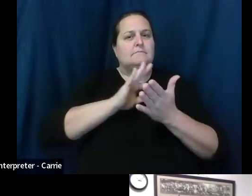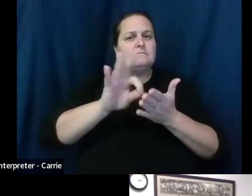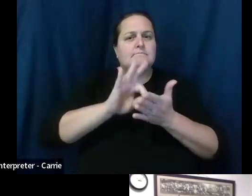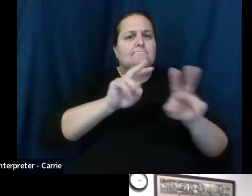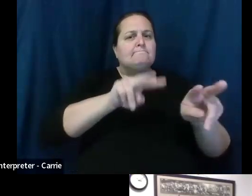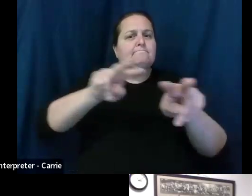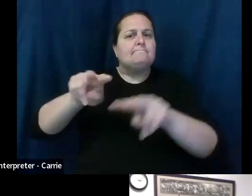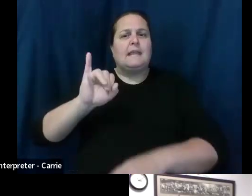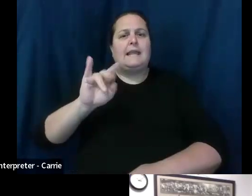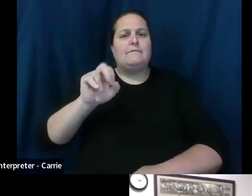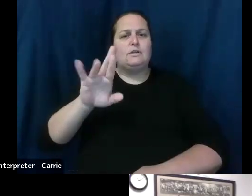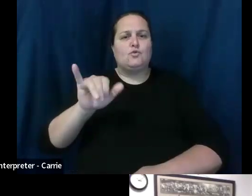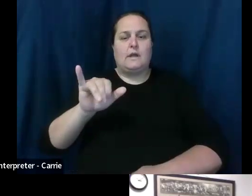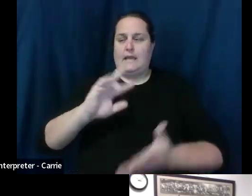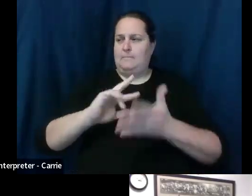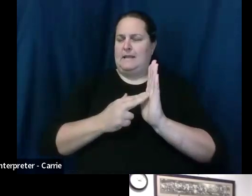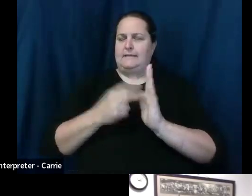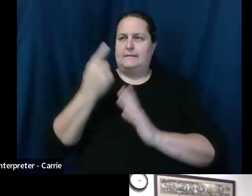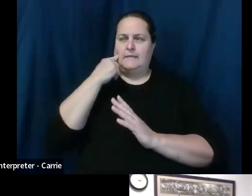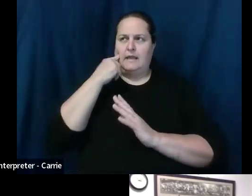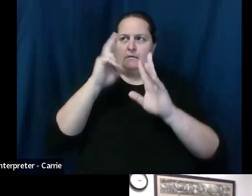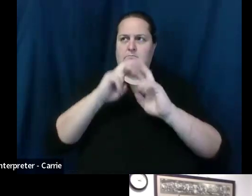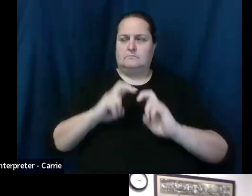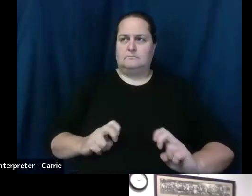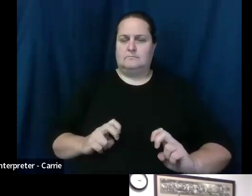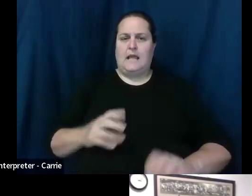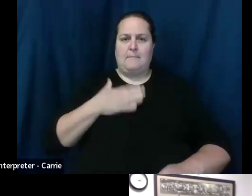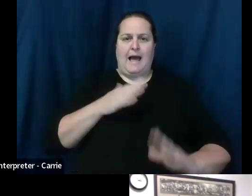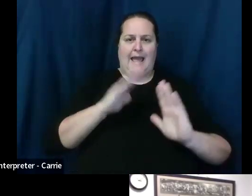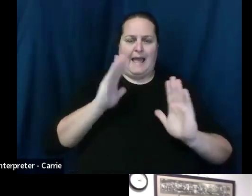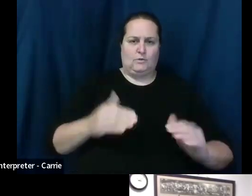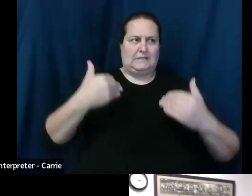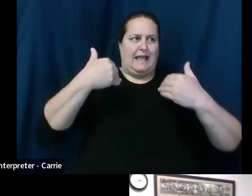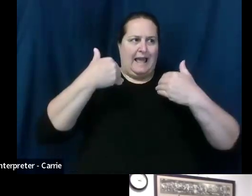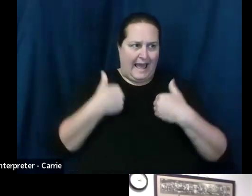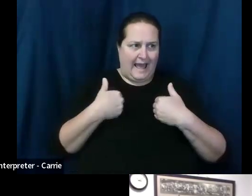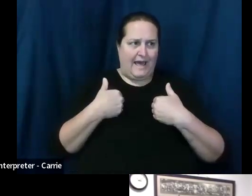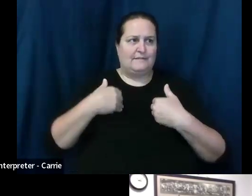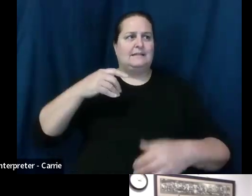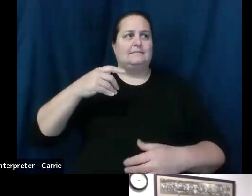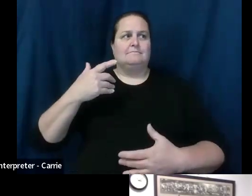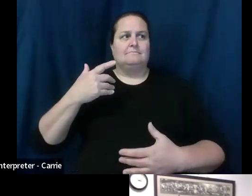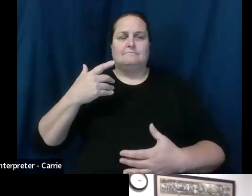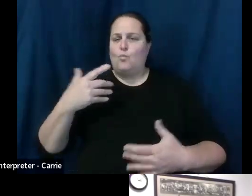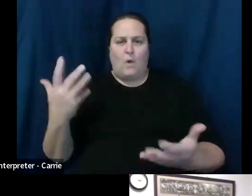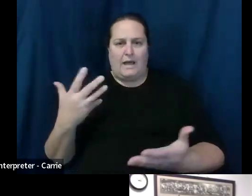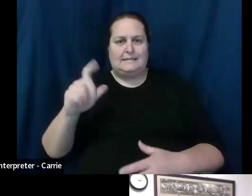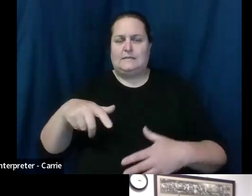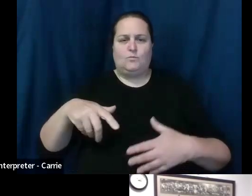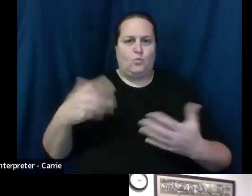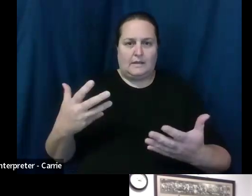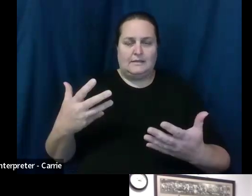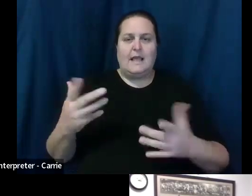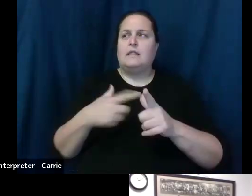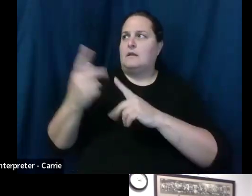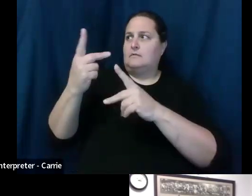yourself questions about you and your household and your needs. And then once you've asked those questions, we're going to figure out who is going to be able